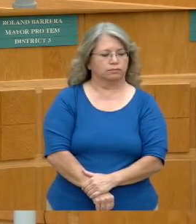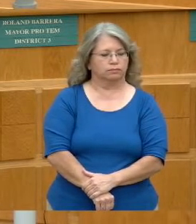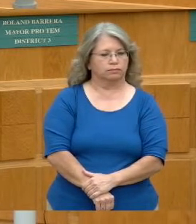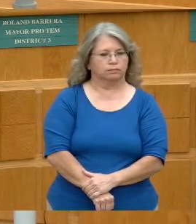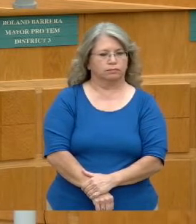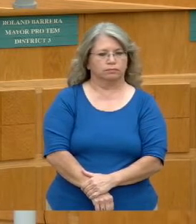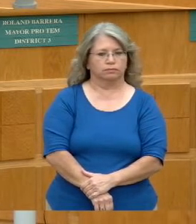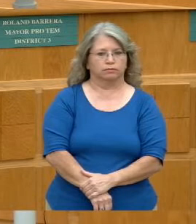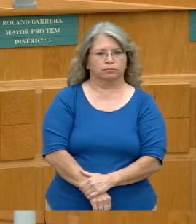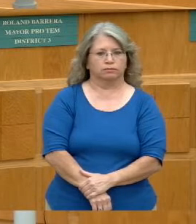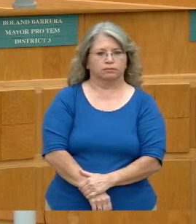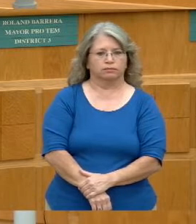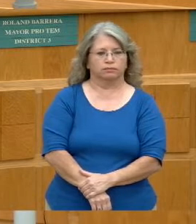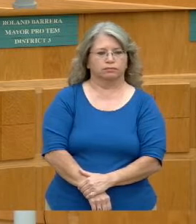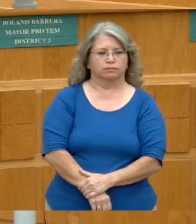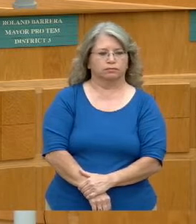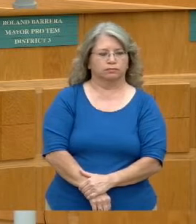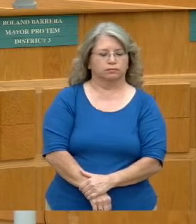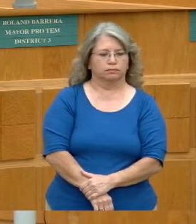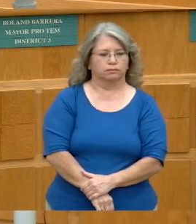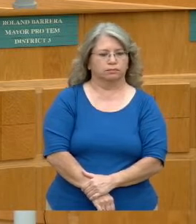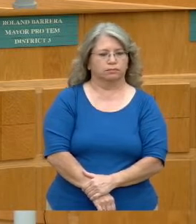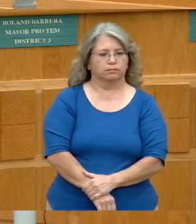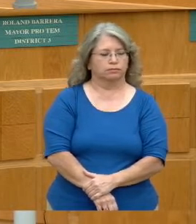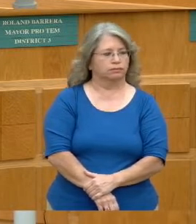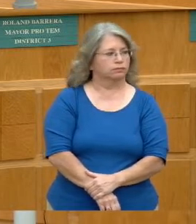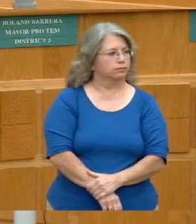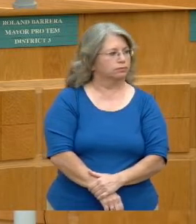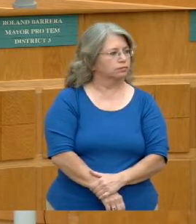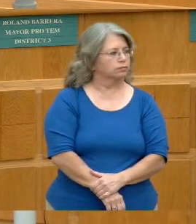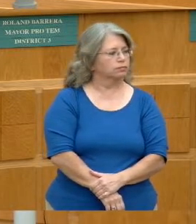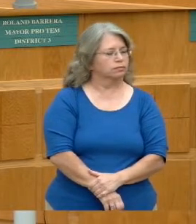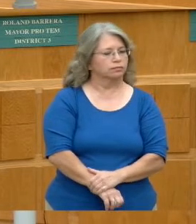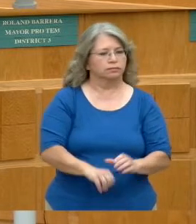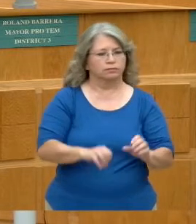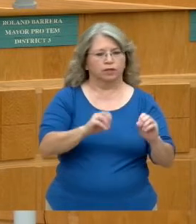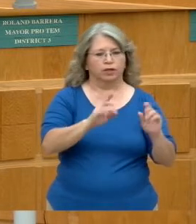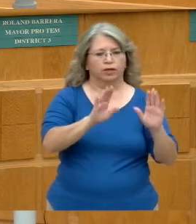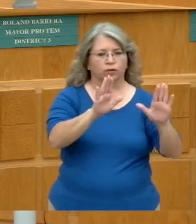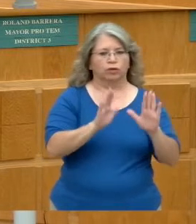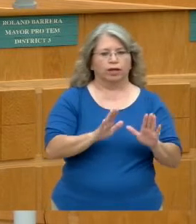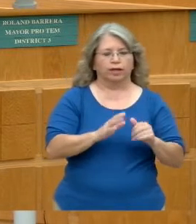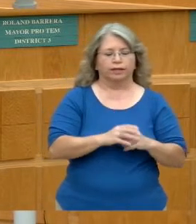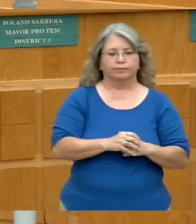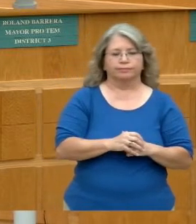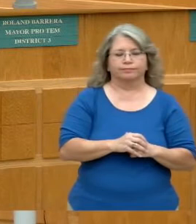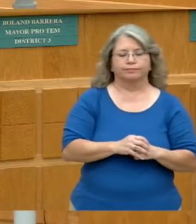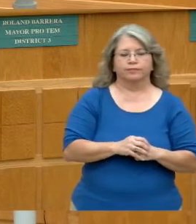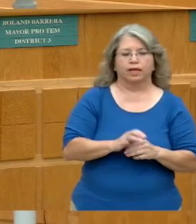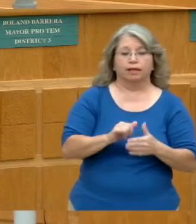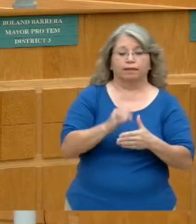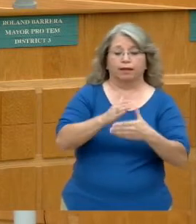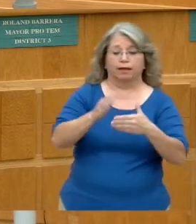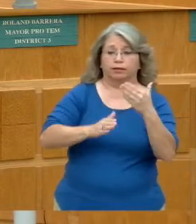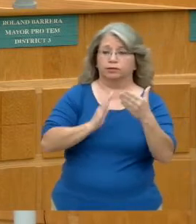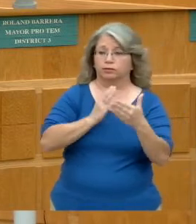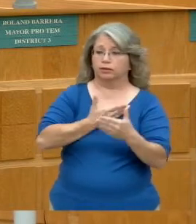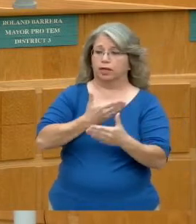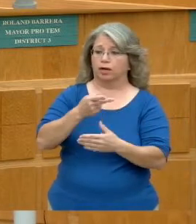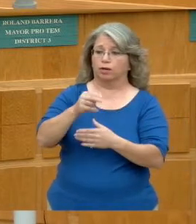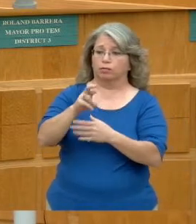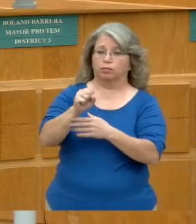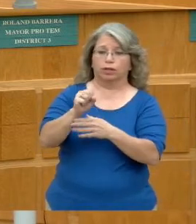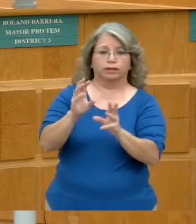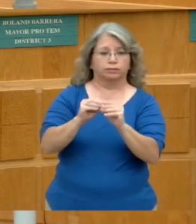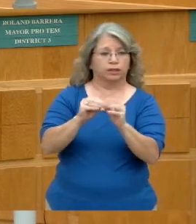uniforme quienes han dado su vida por esta nación. Okay, great. That concludes our press briefing for today. The media is